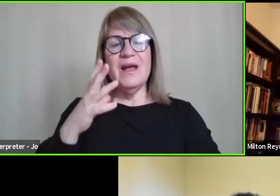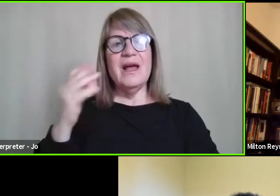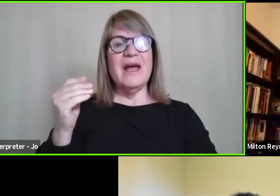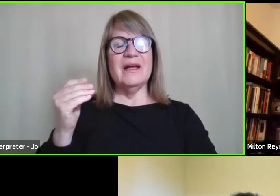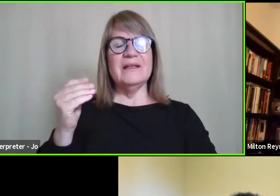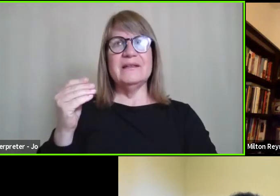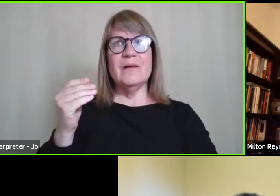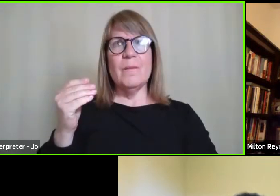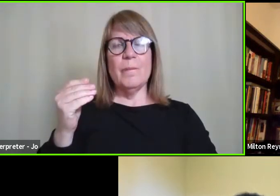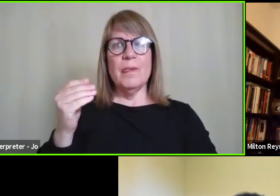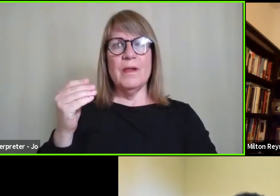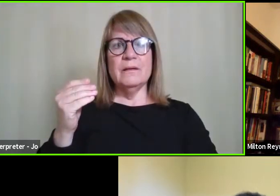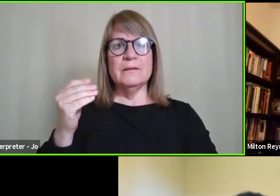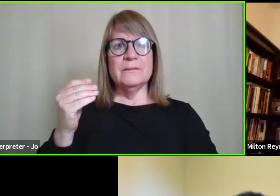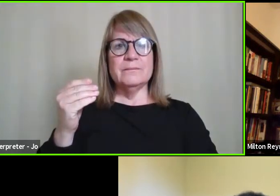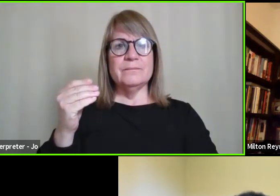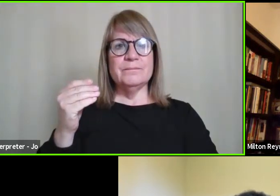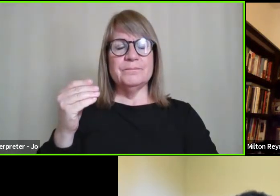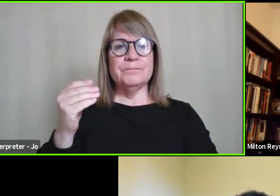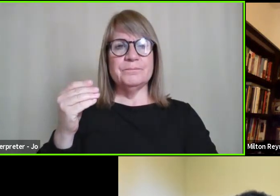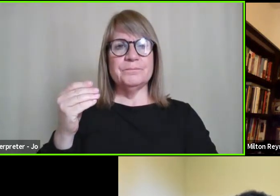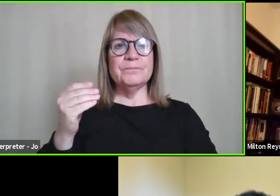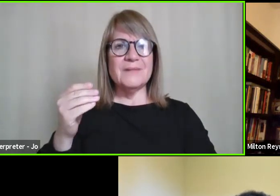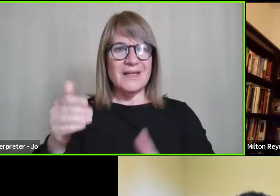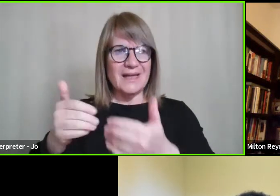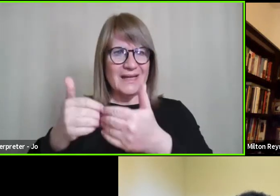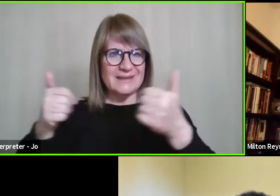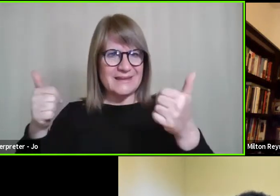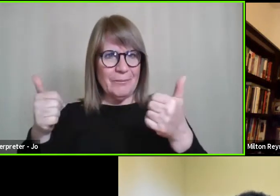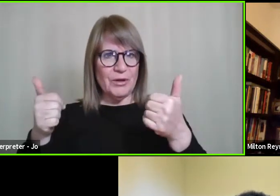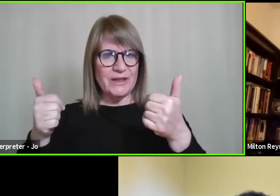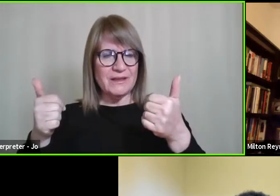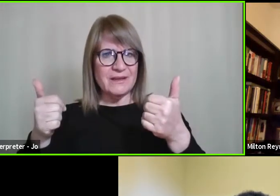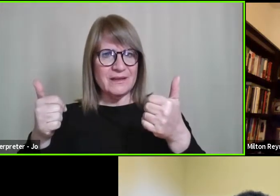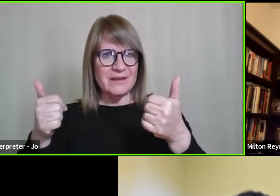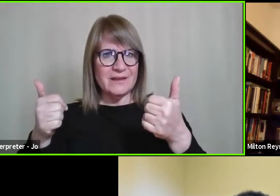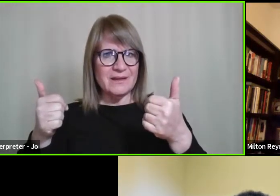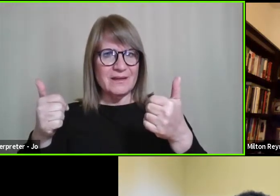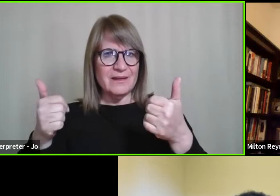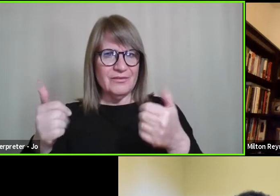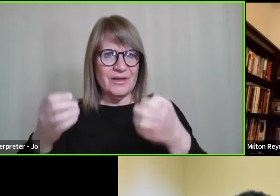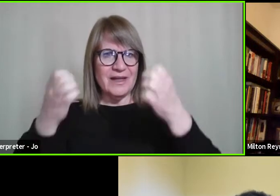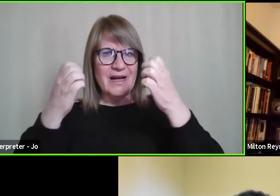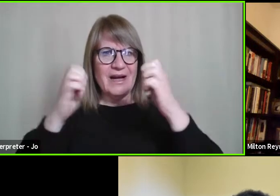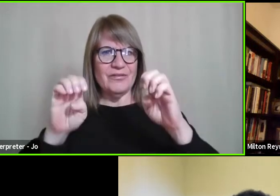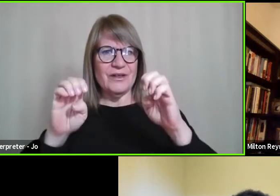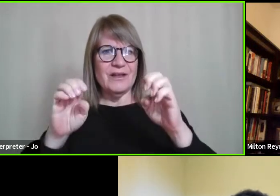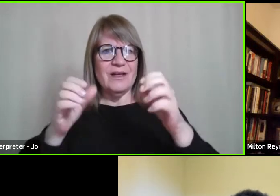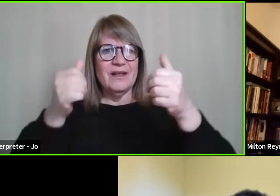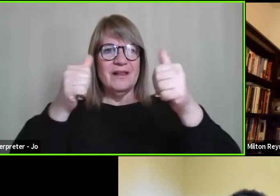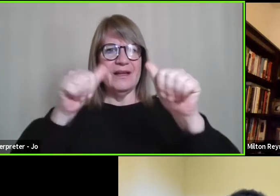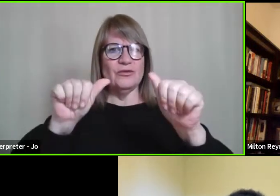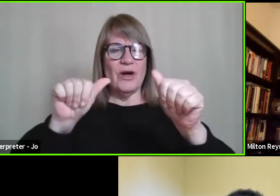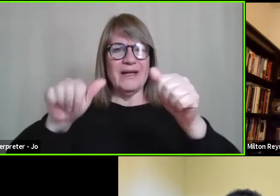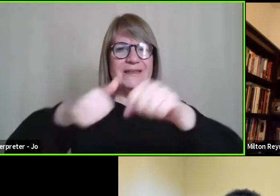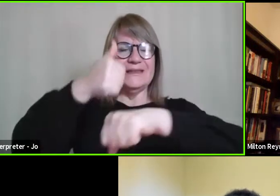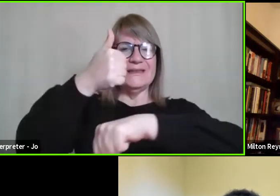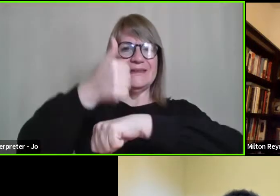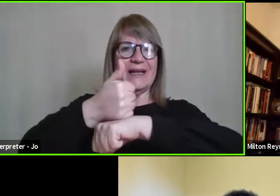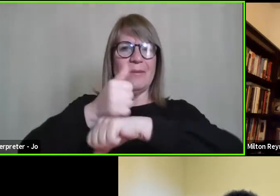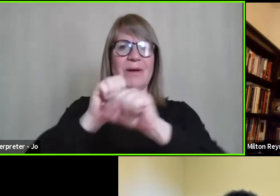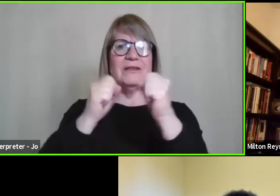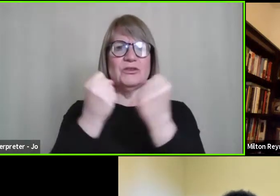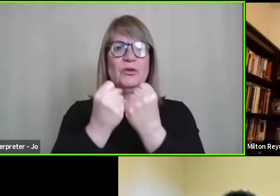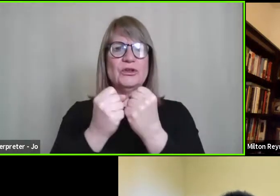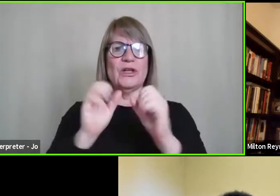to try to argue as separate from any effort that might attempt to replicate any type of social political hierarchy that is that we